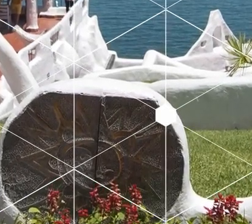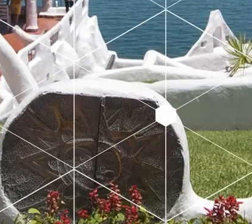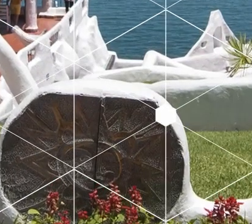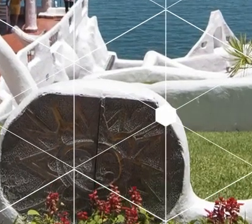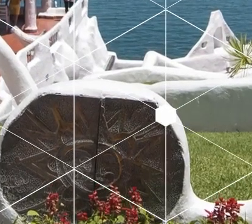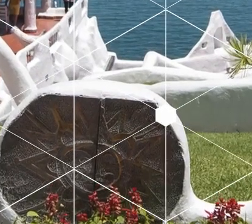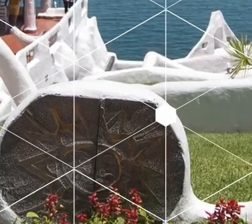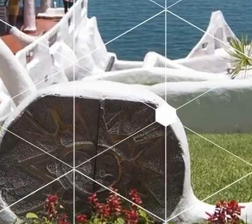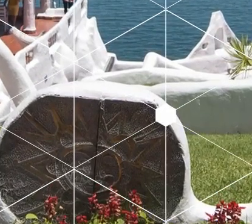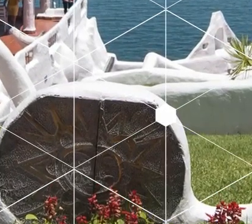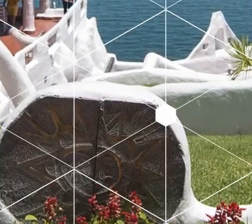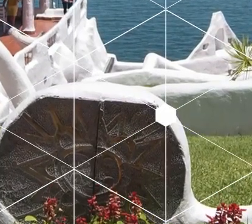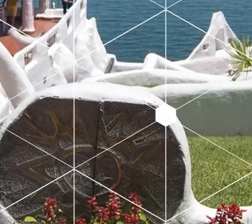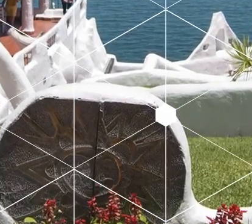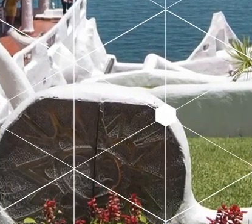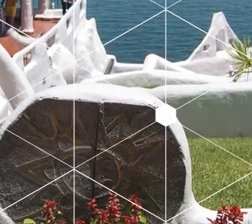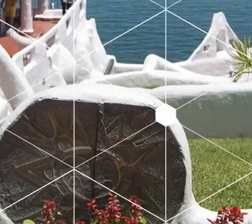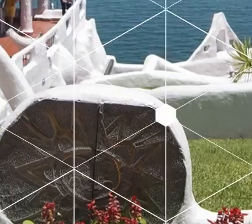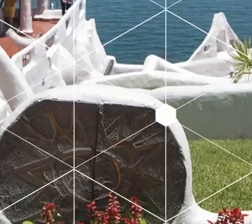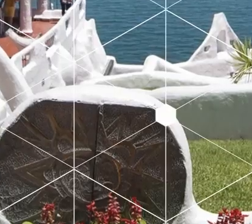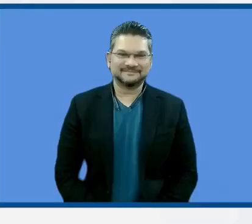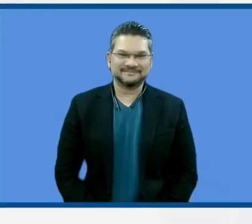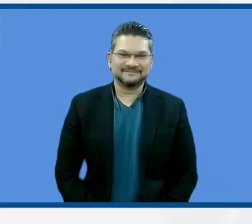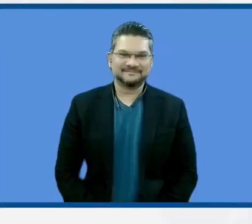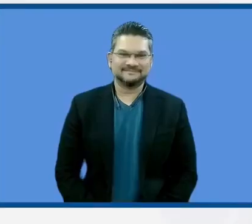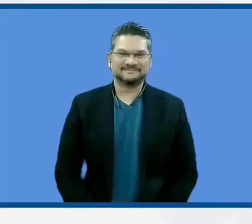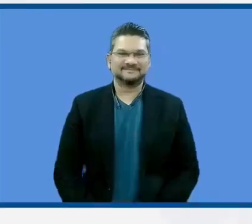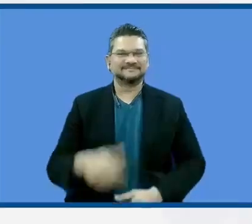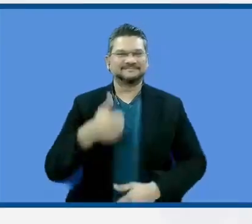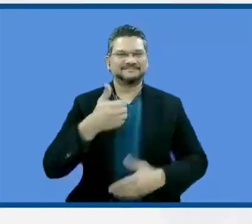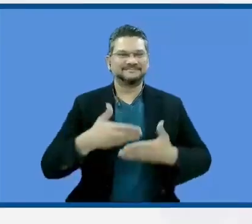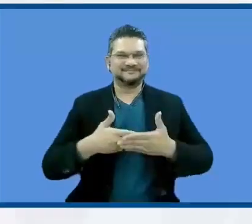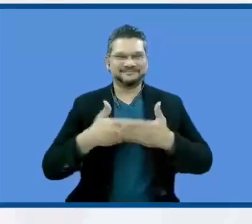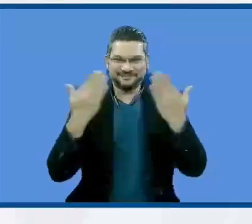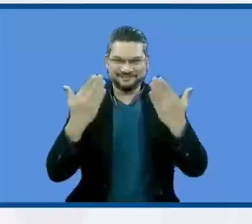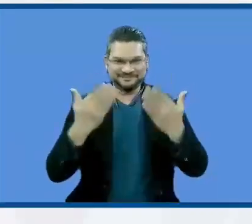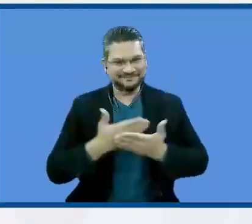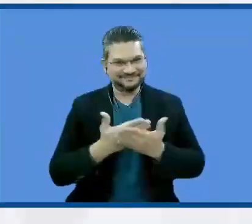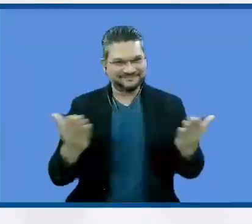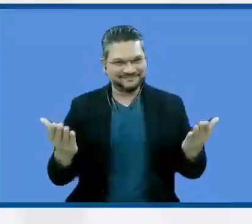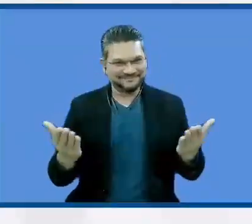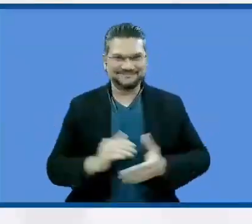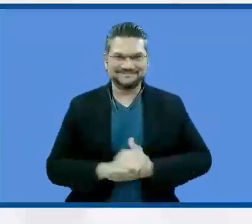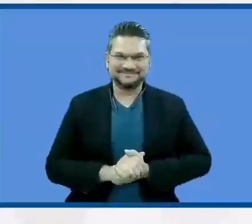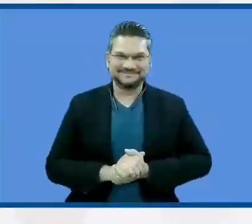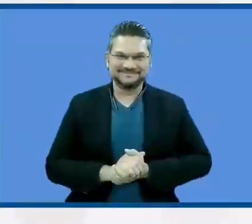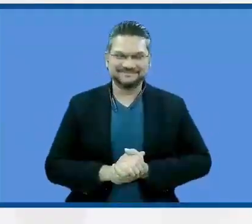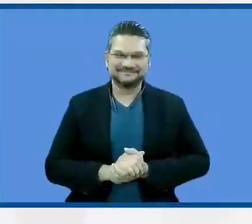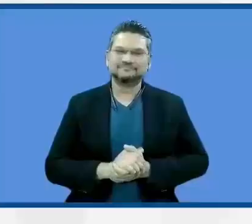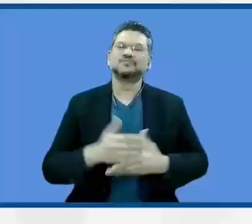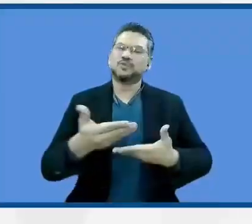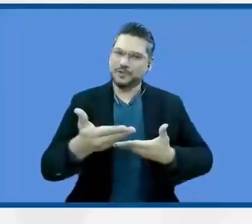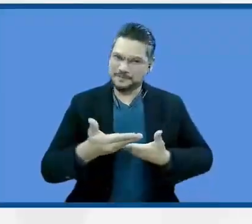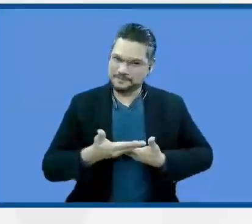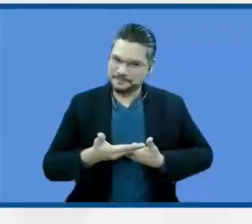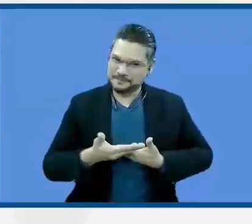Buenos días a todos y todas. Good morning, everyone. Bienvenida a la sesión plenaria. Welcome